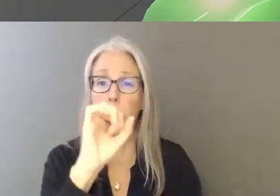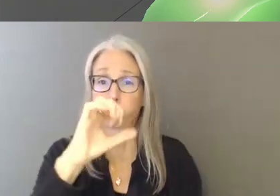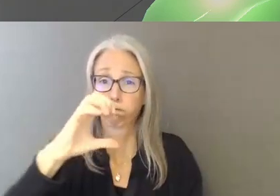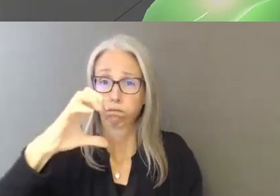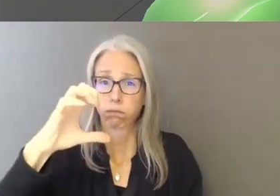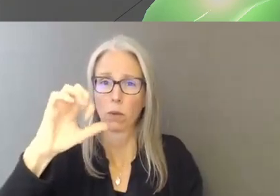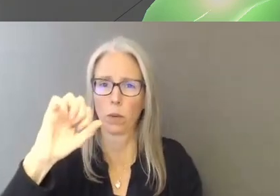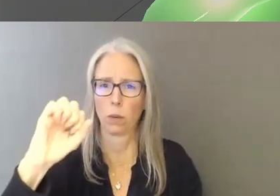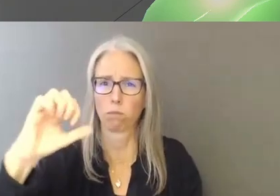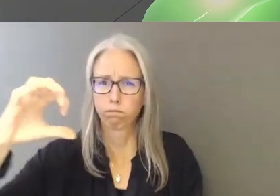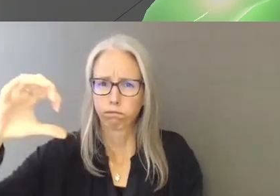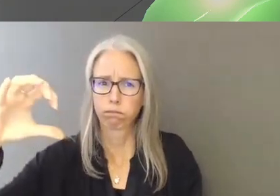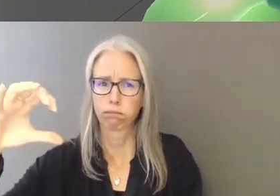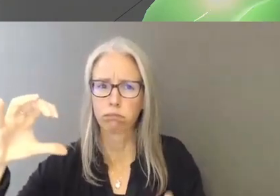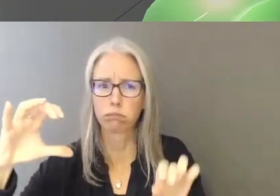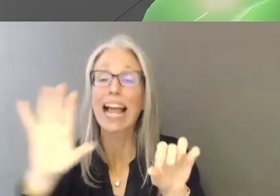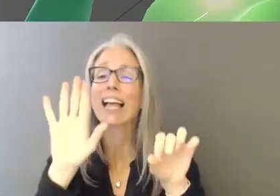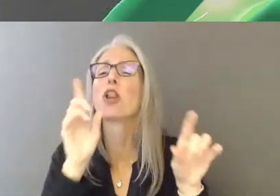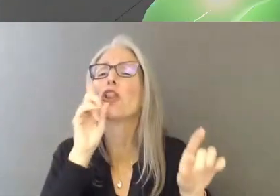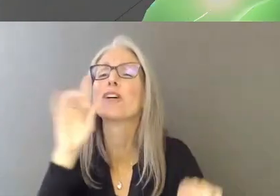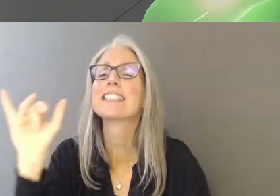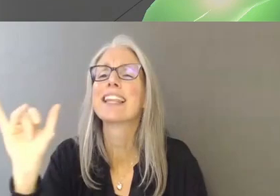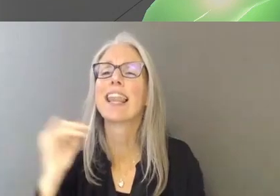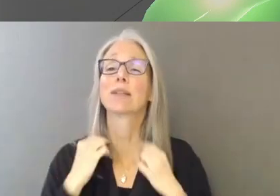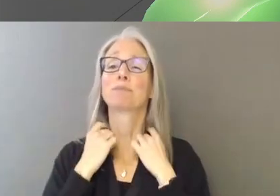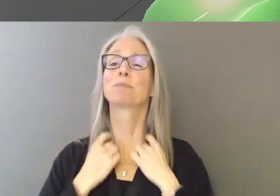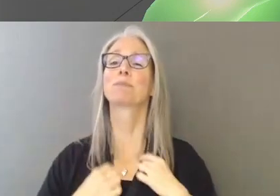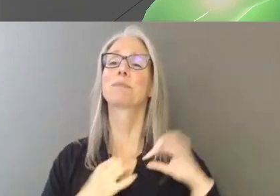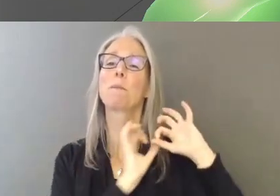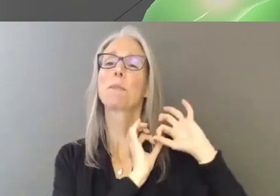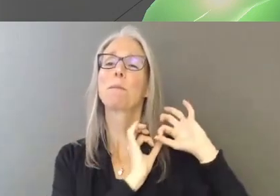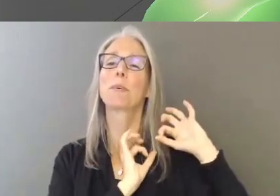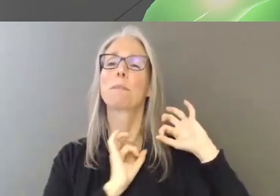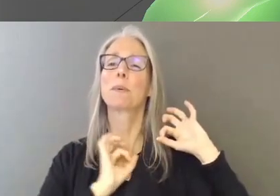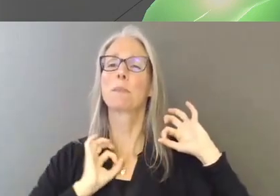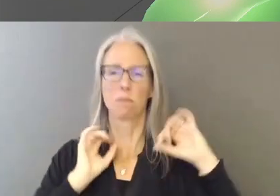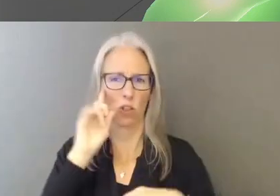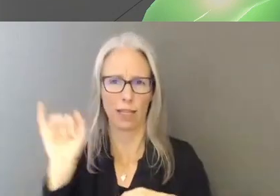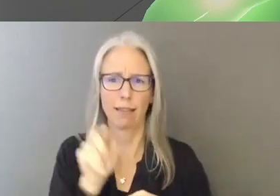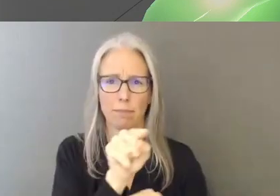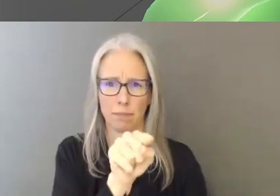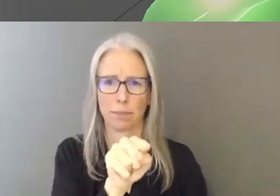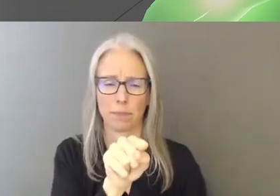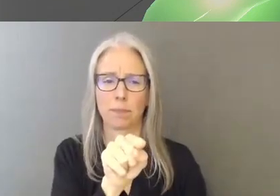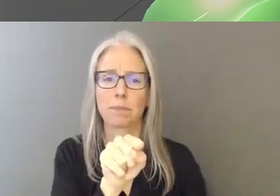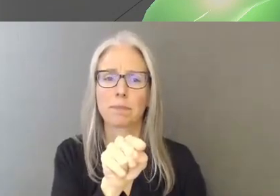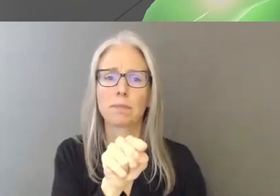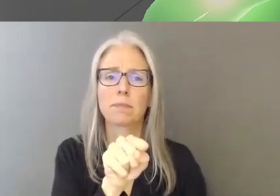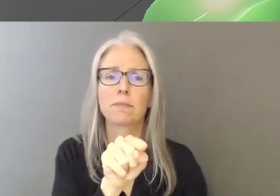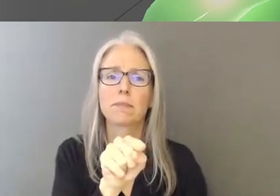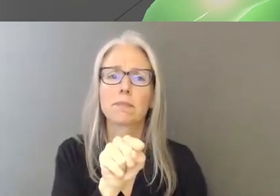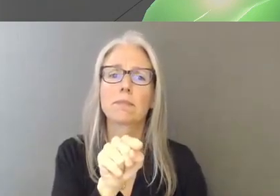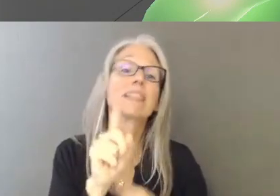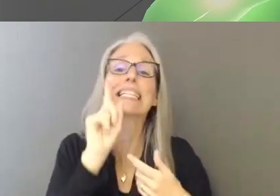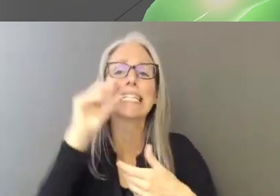we kind of see this as a, beads on a string kind of appearance. And this can kind of take part in, ducts